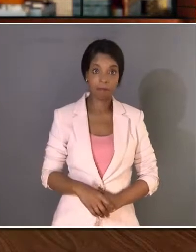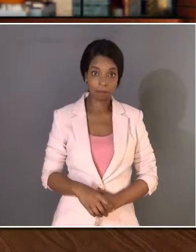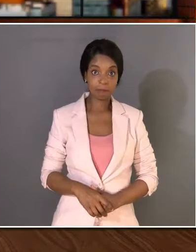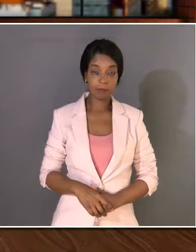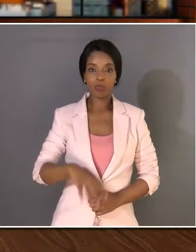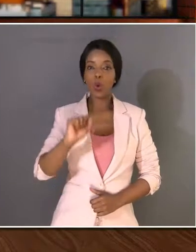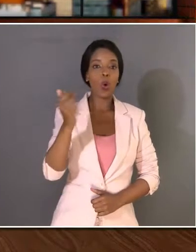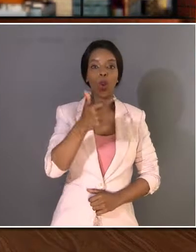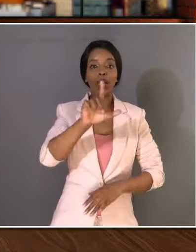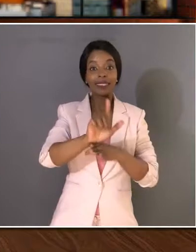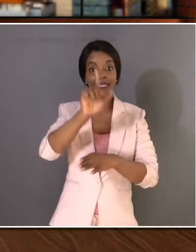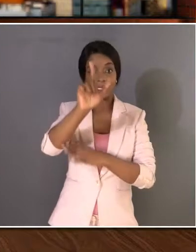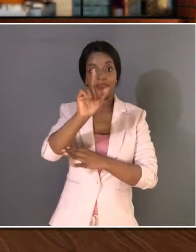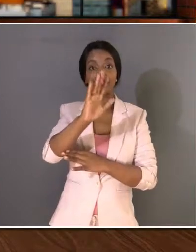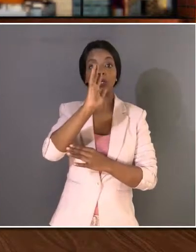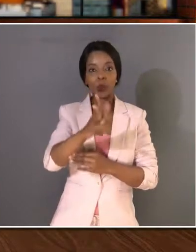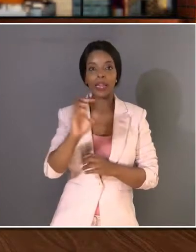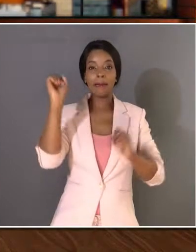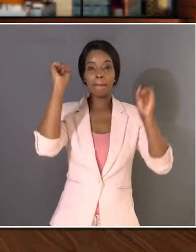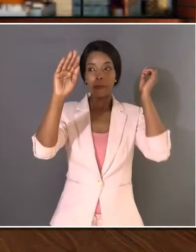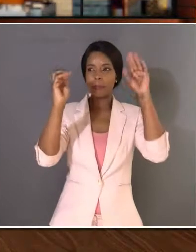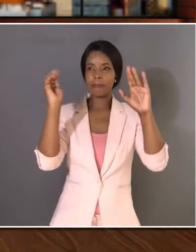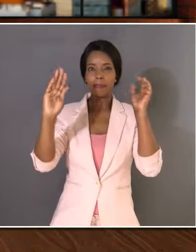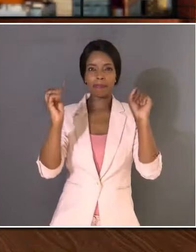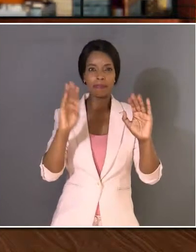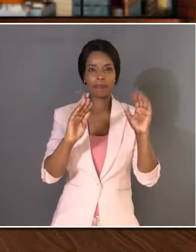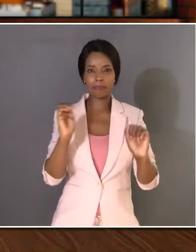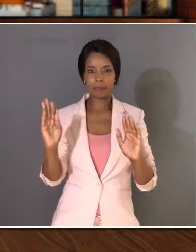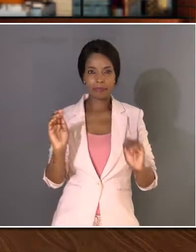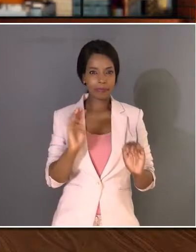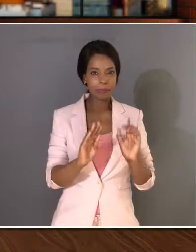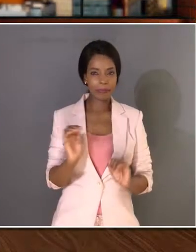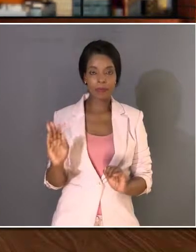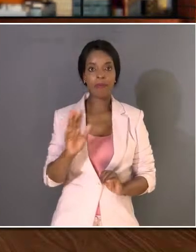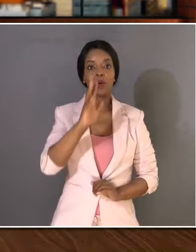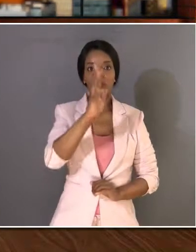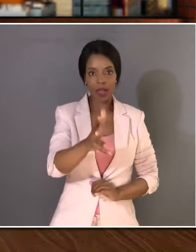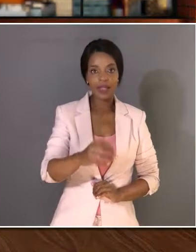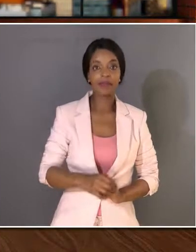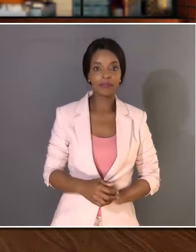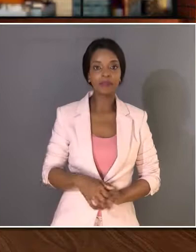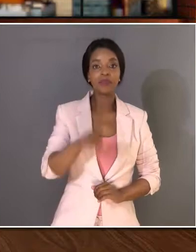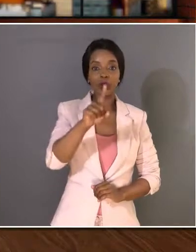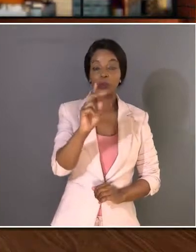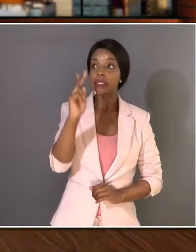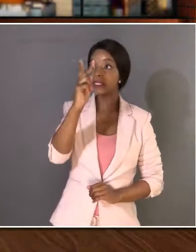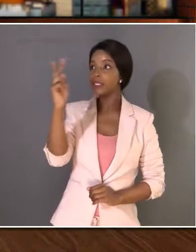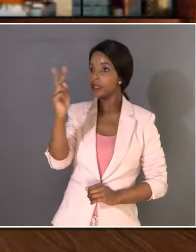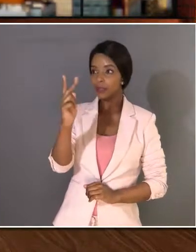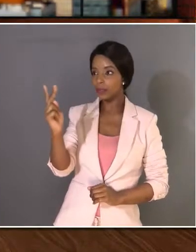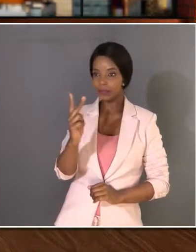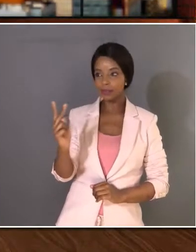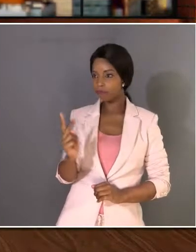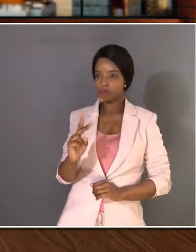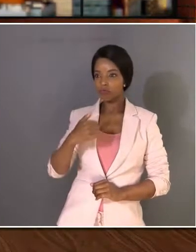on screen right now. You can already see them right here on the screen, and they're going to be fully in the screen. You'll be able to see each and every one of them, in case